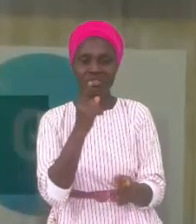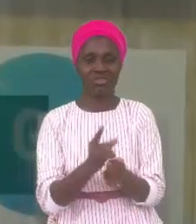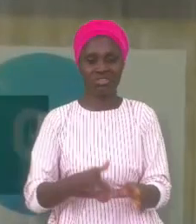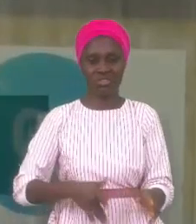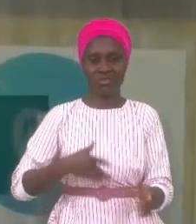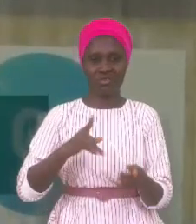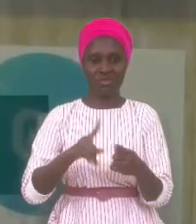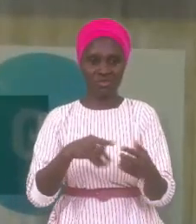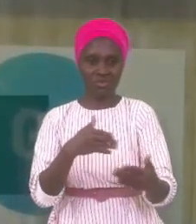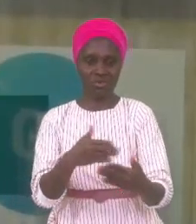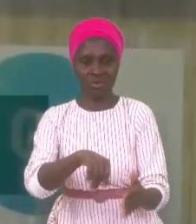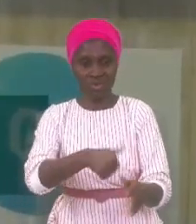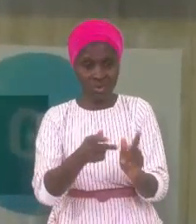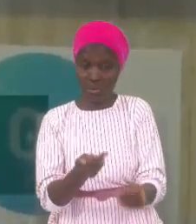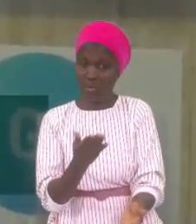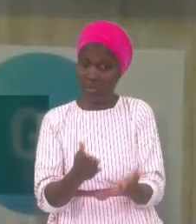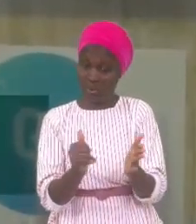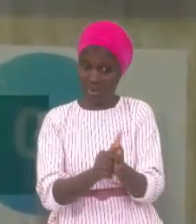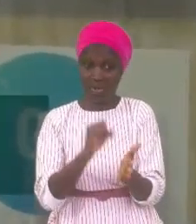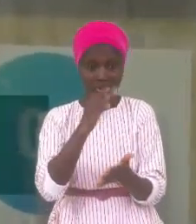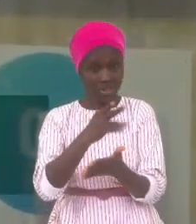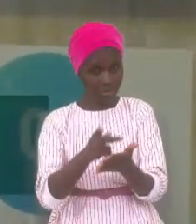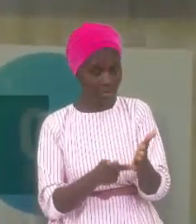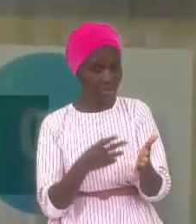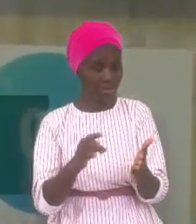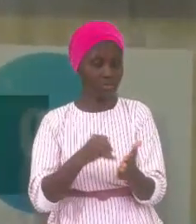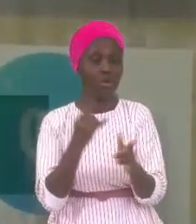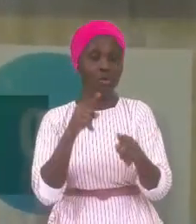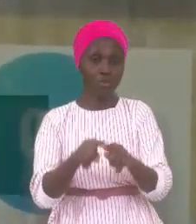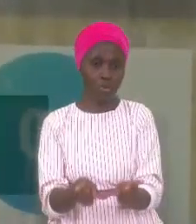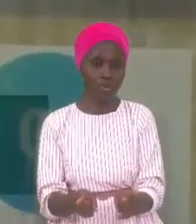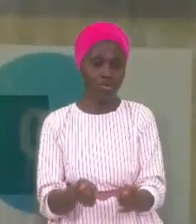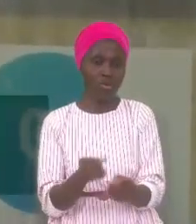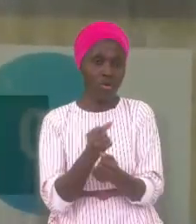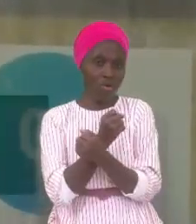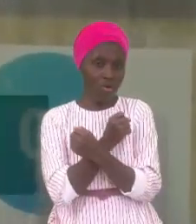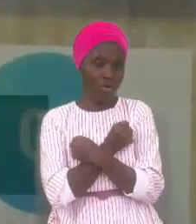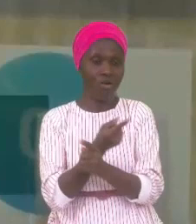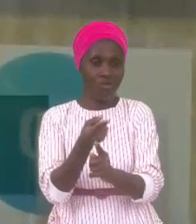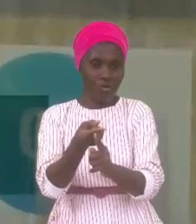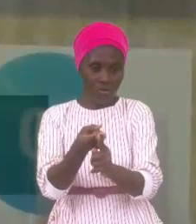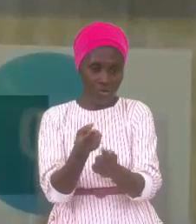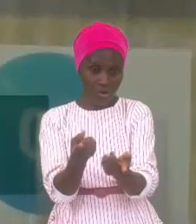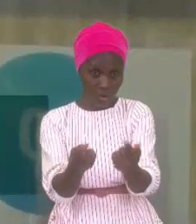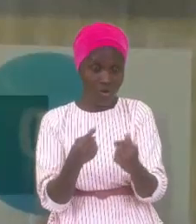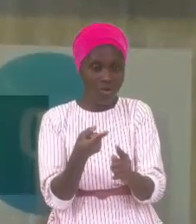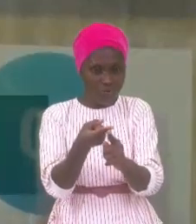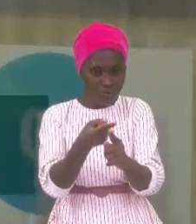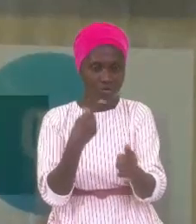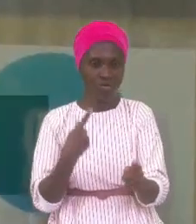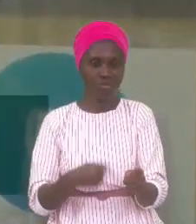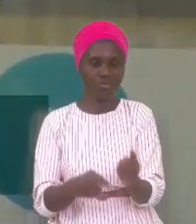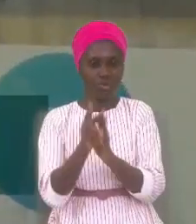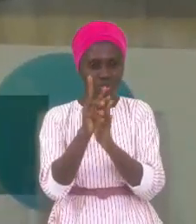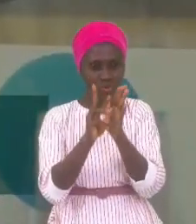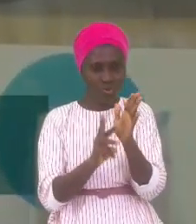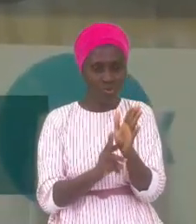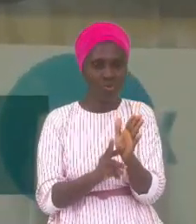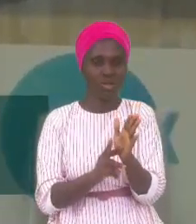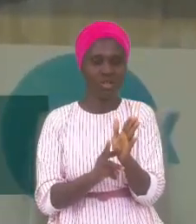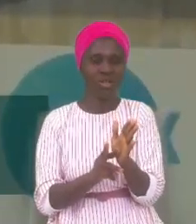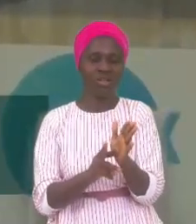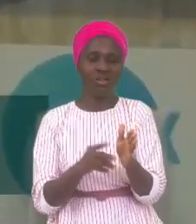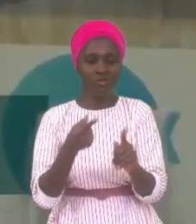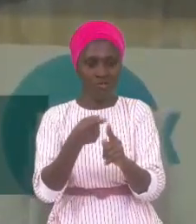that is part of it, but love comes from the will. Love comes from the mind. It is not something, okay, if I